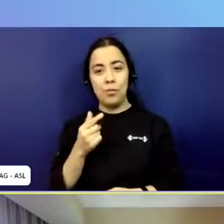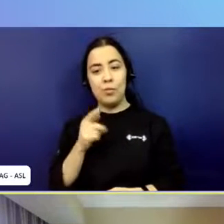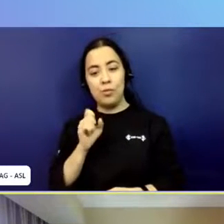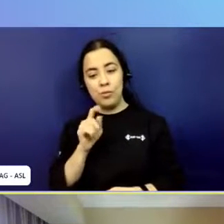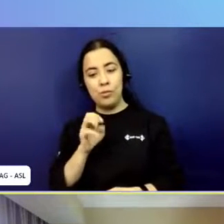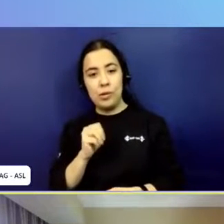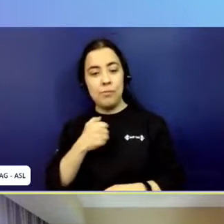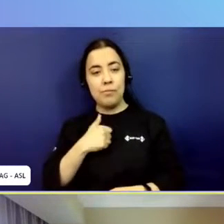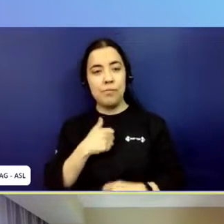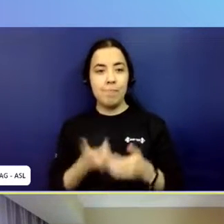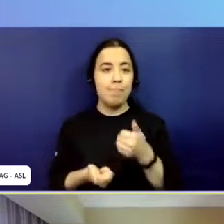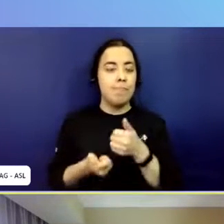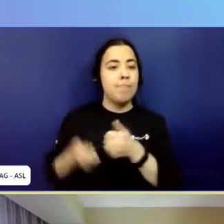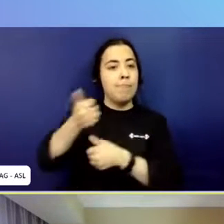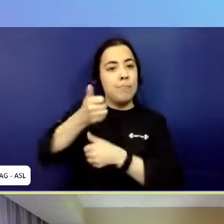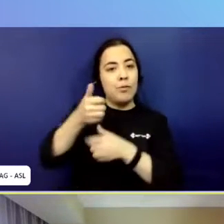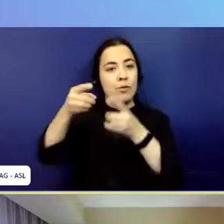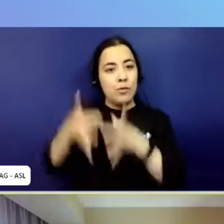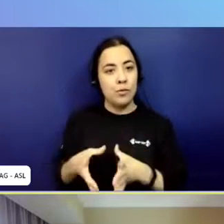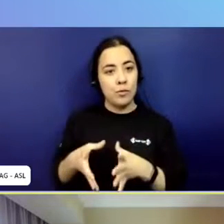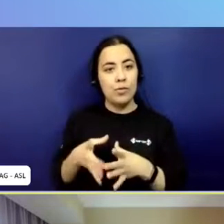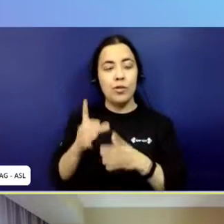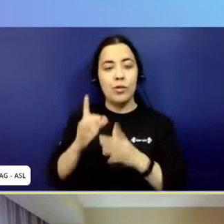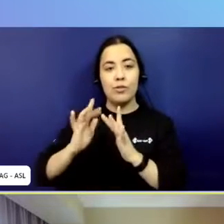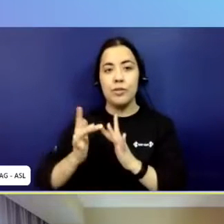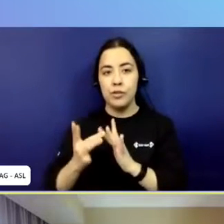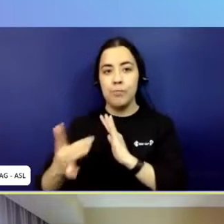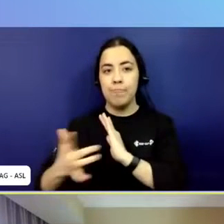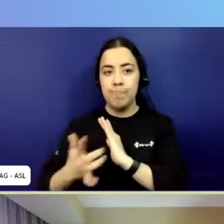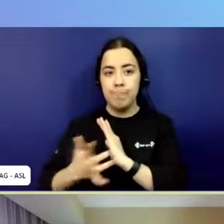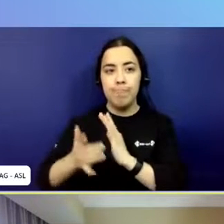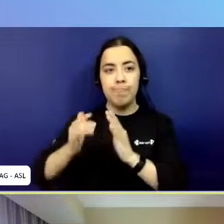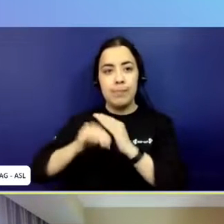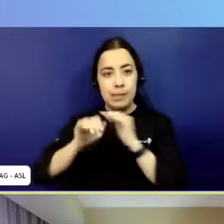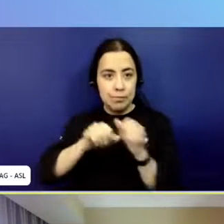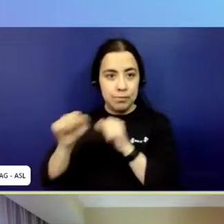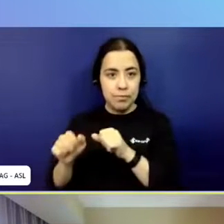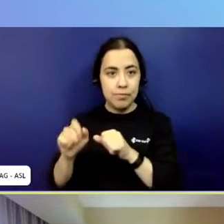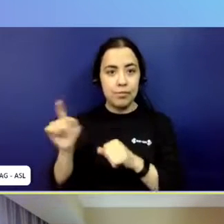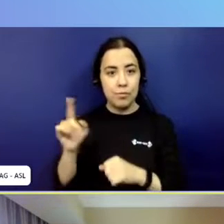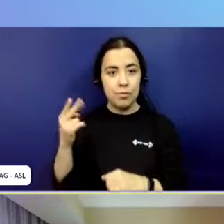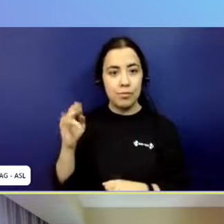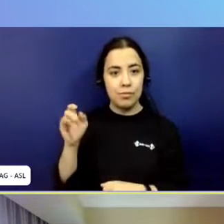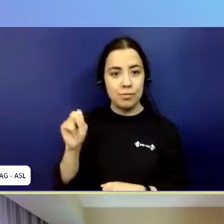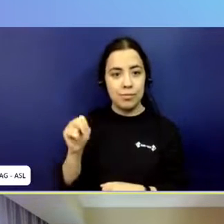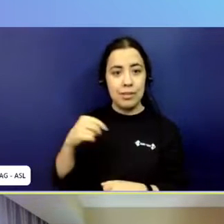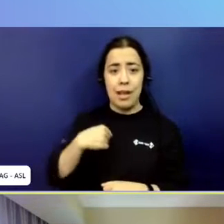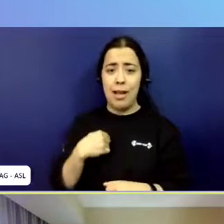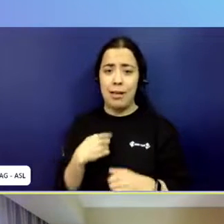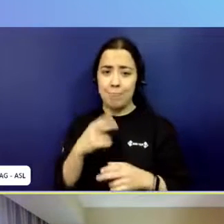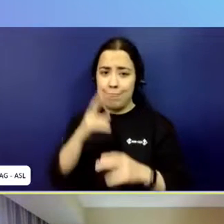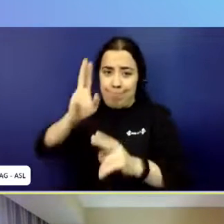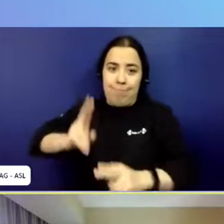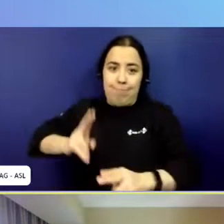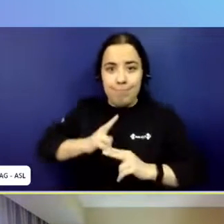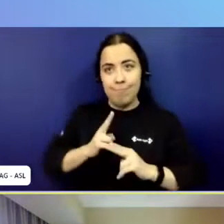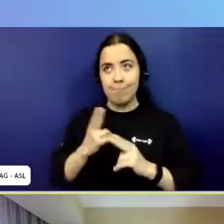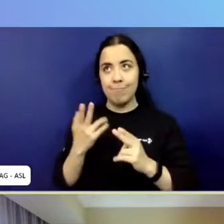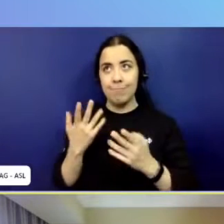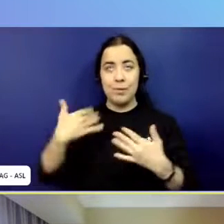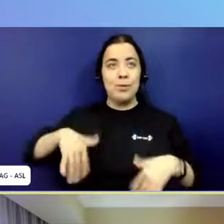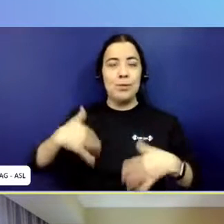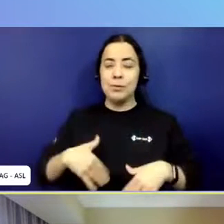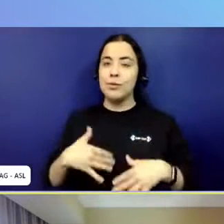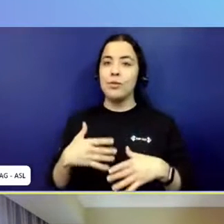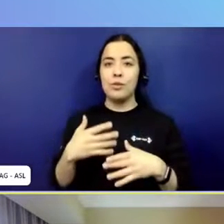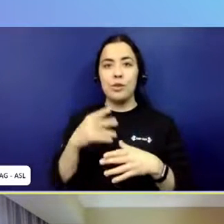of Digital Accessibility at Hilton. In this role, I have the honor and the privilege of looking after our Accessibility Center